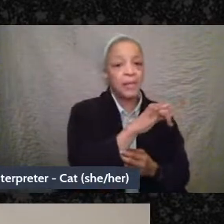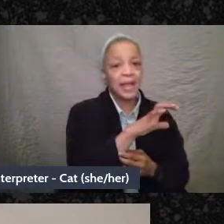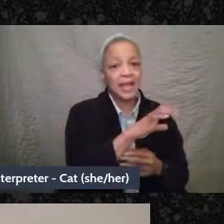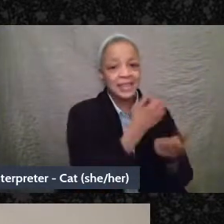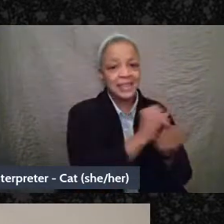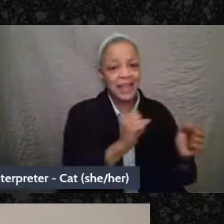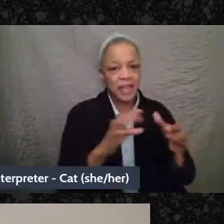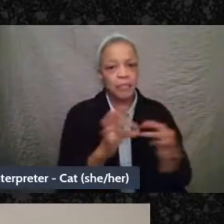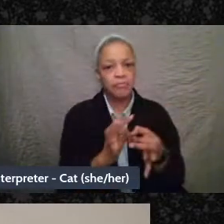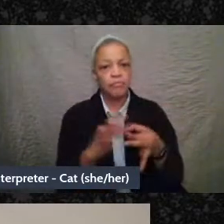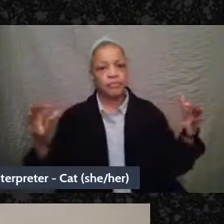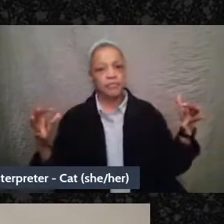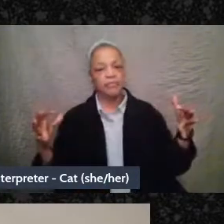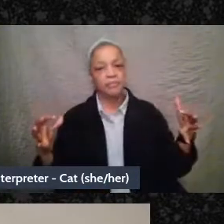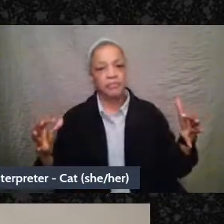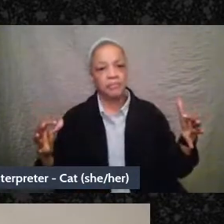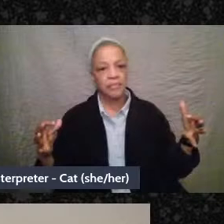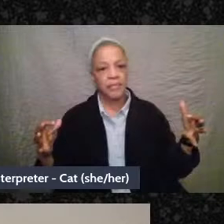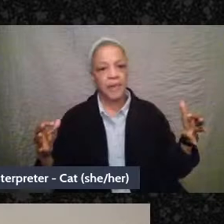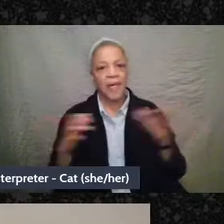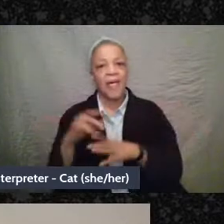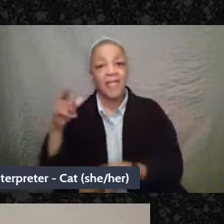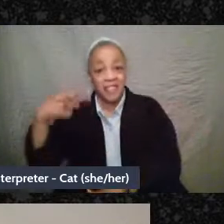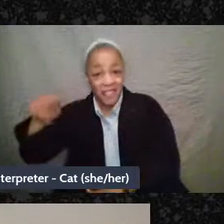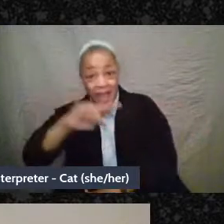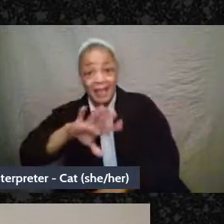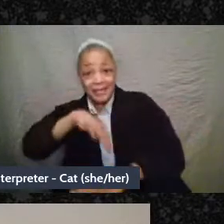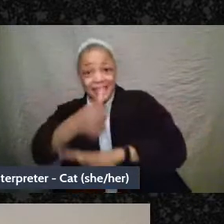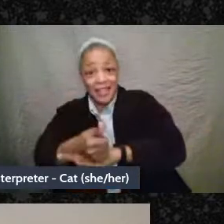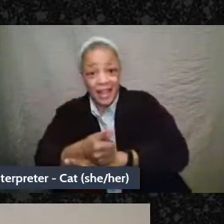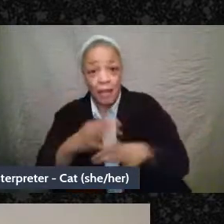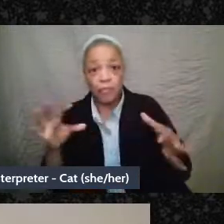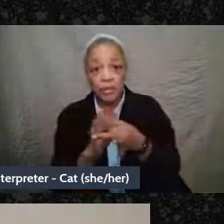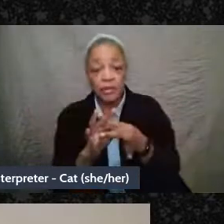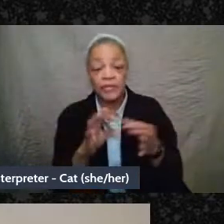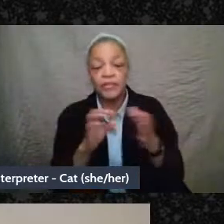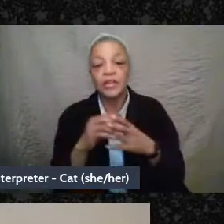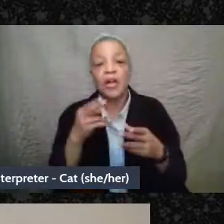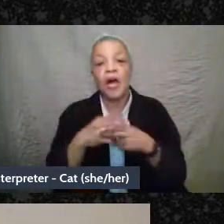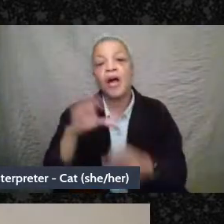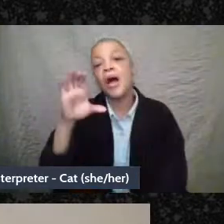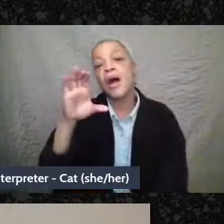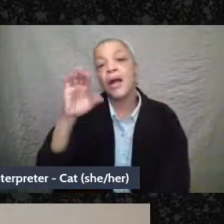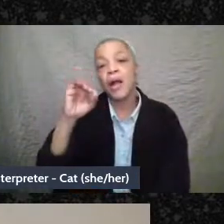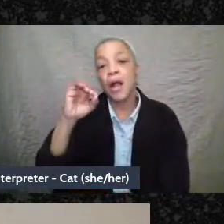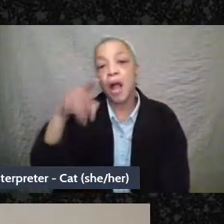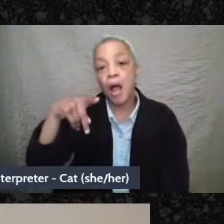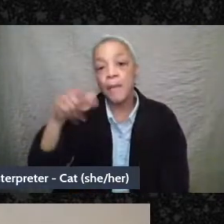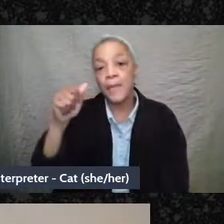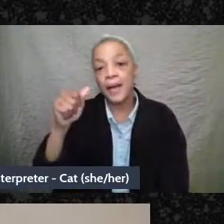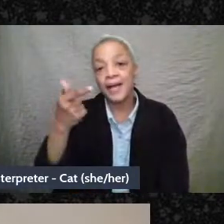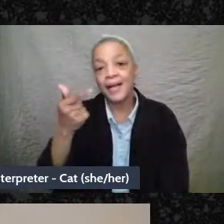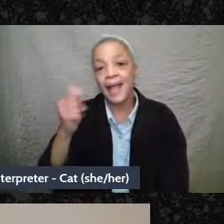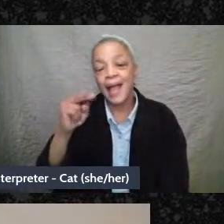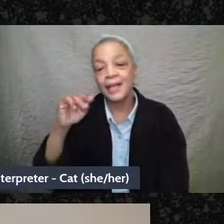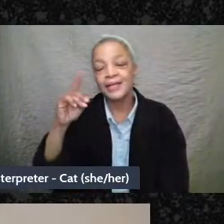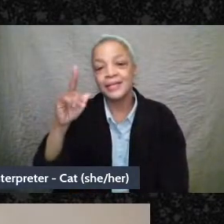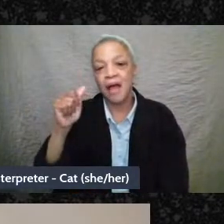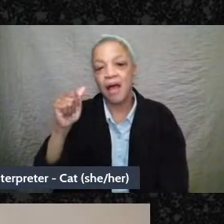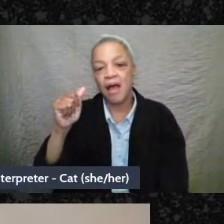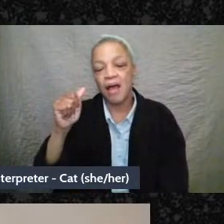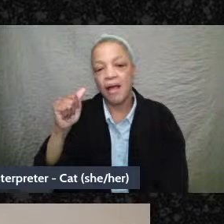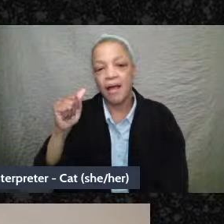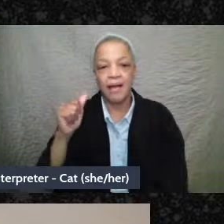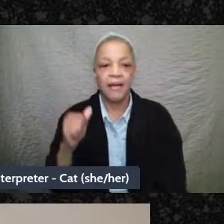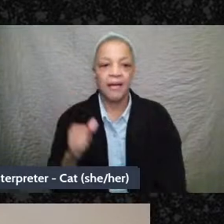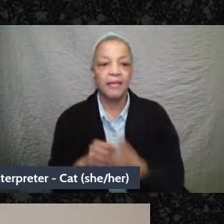really deeply embedded because they put it there. They put it there through propaganda. I mean, one of the things we write about in No More Police is